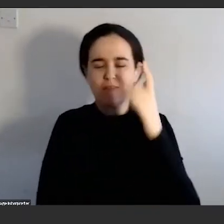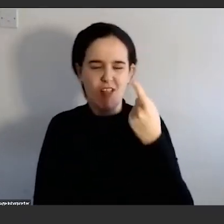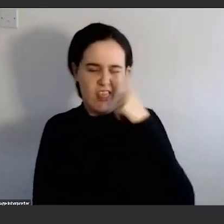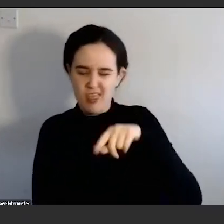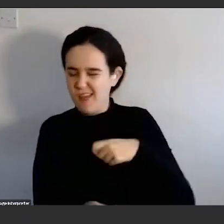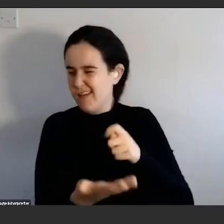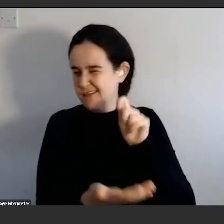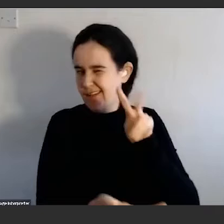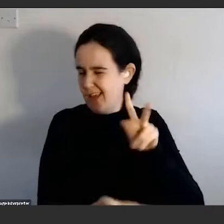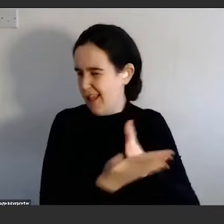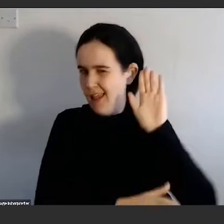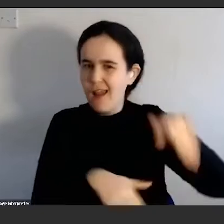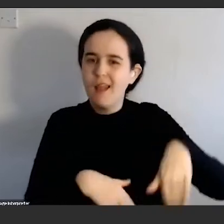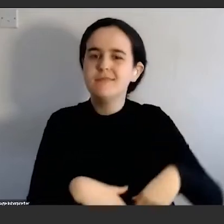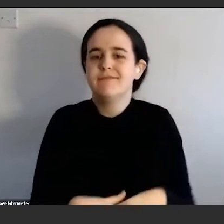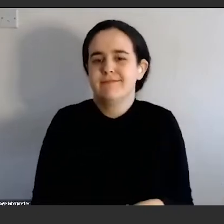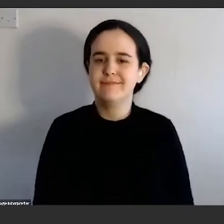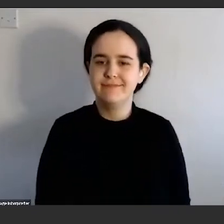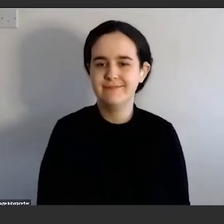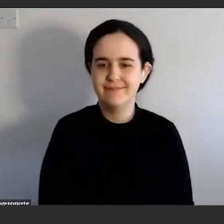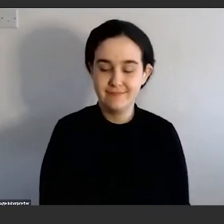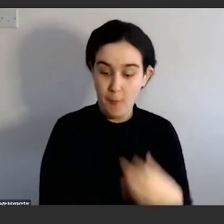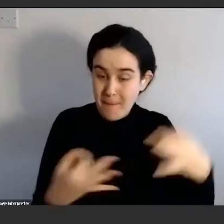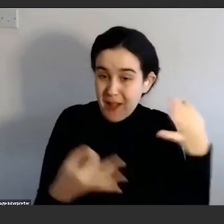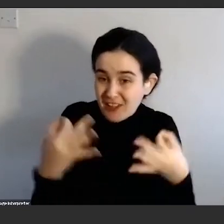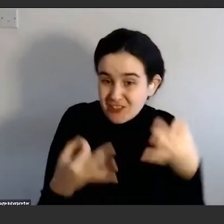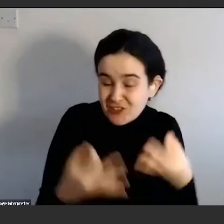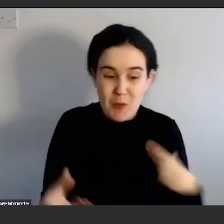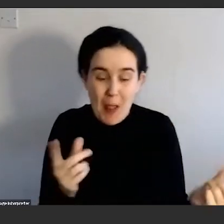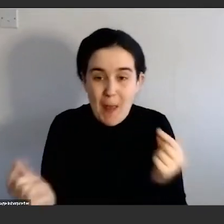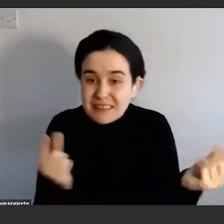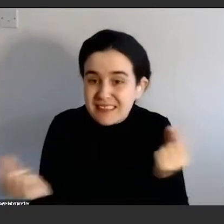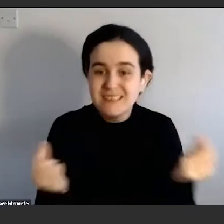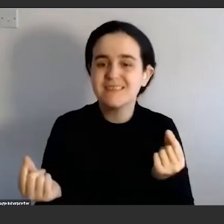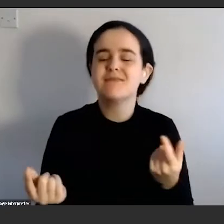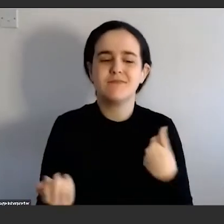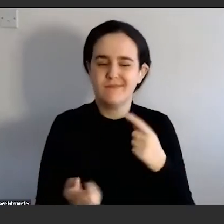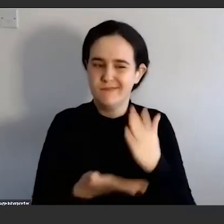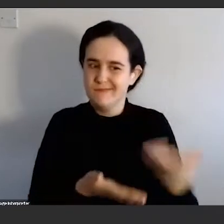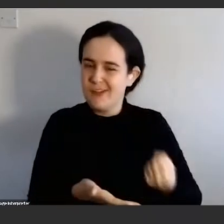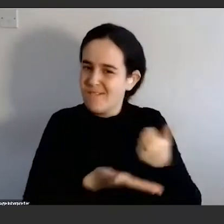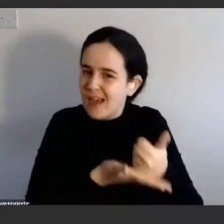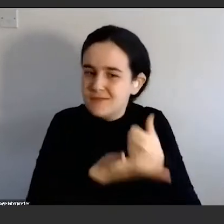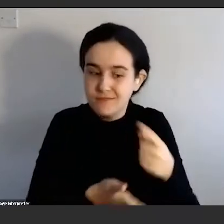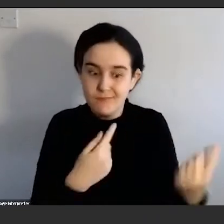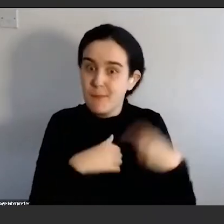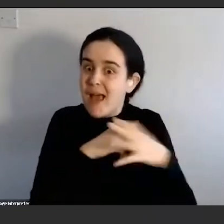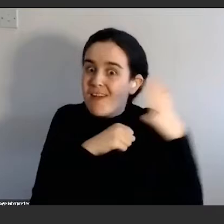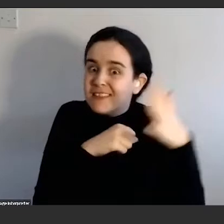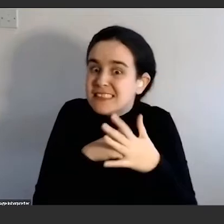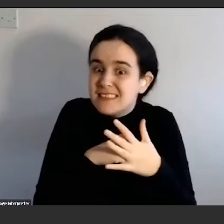lobsters. Pension advisors. We get married. We met on a blind date. We laugh at ourselves